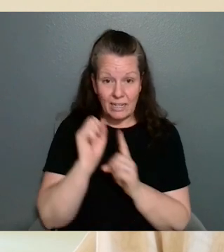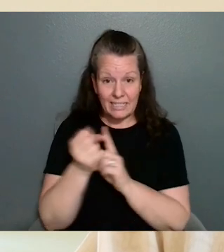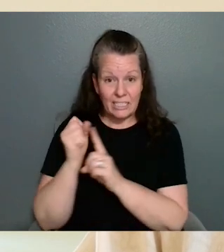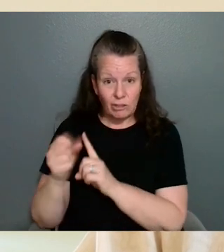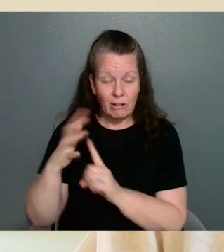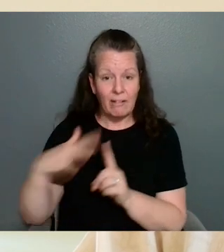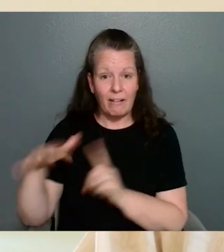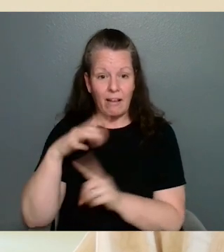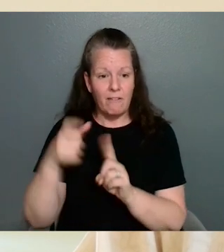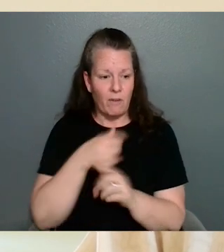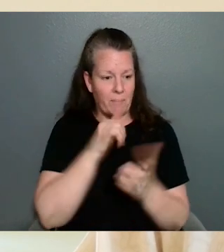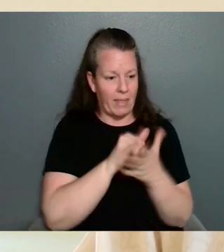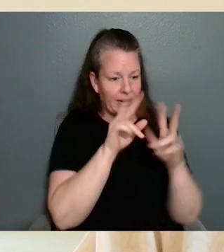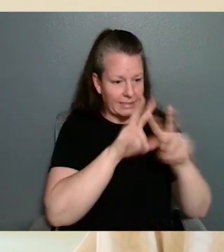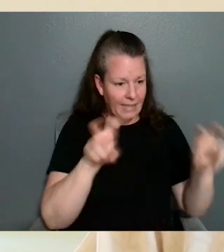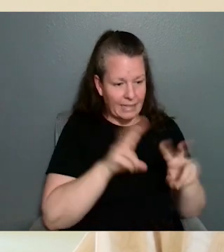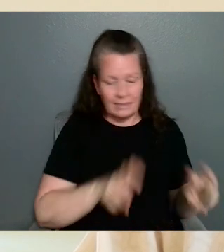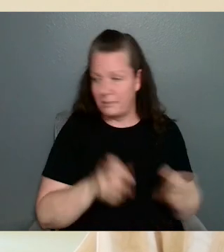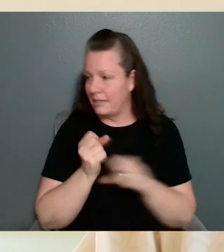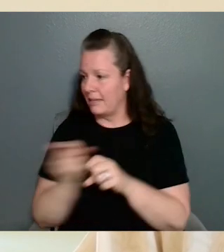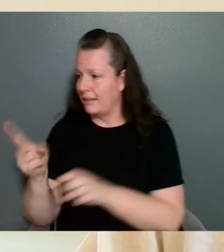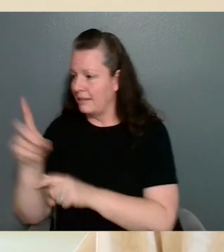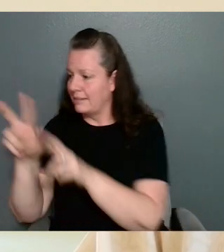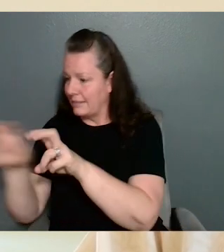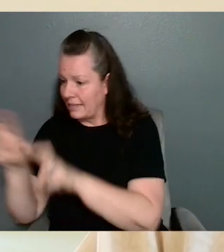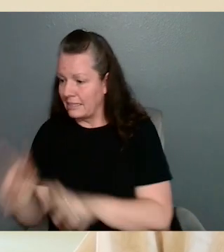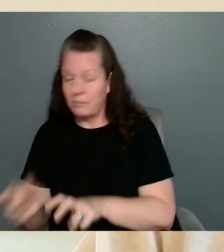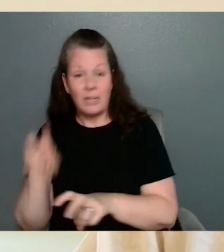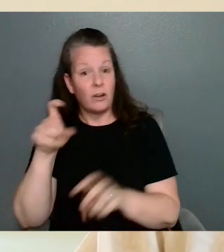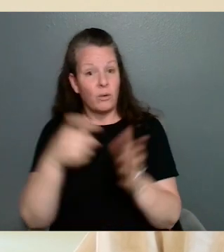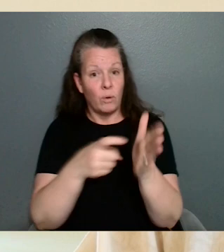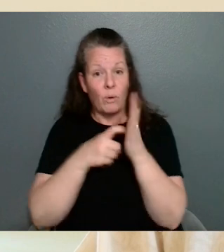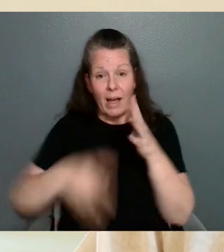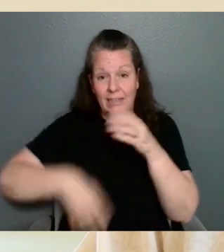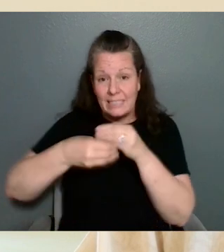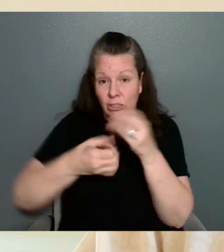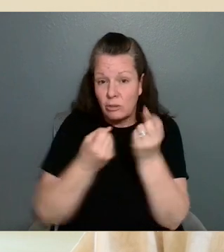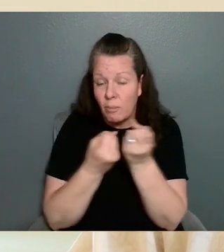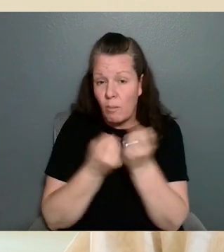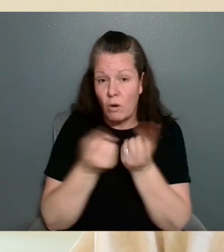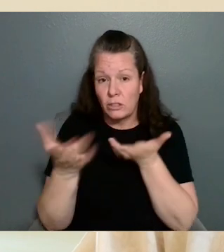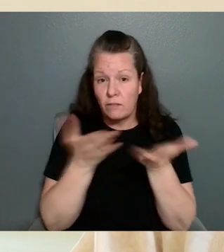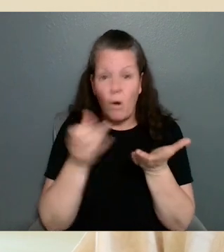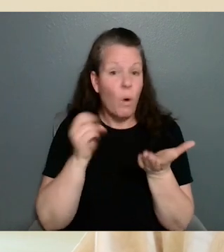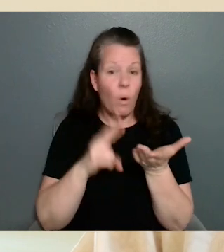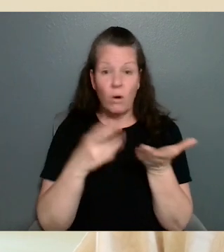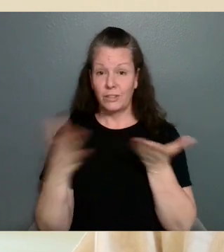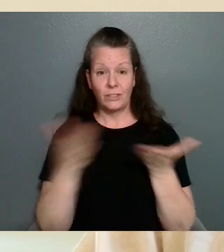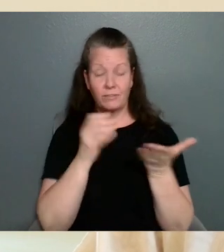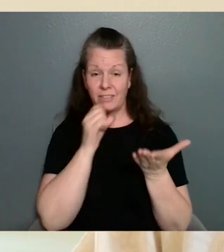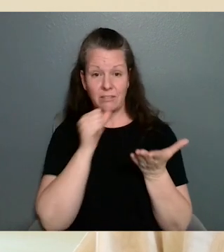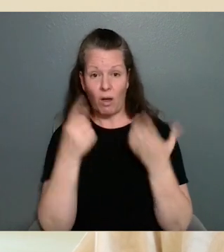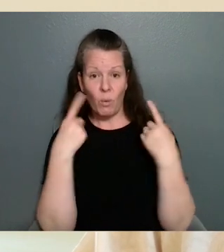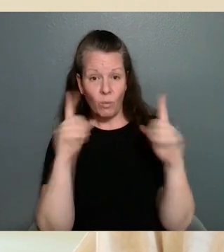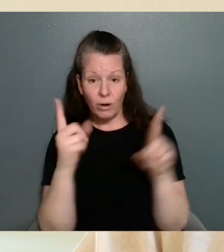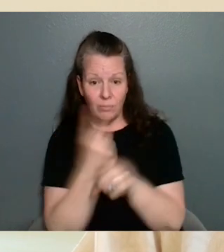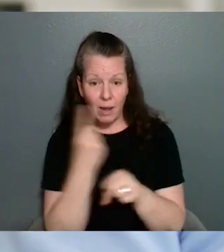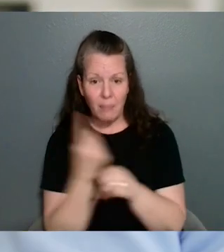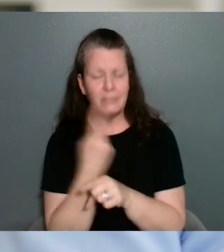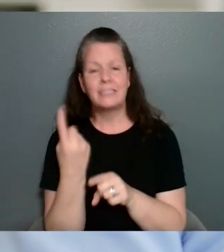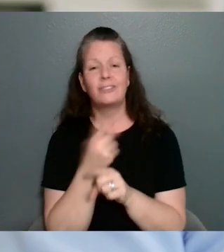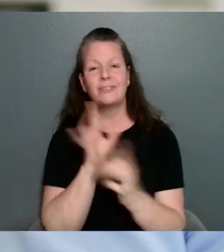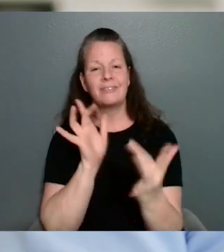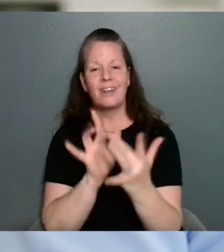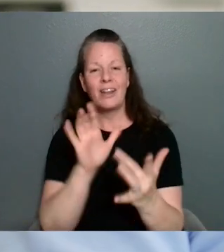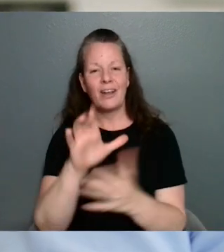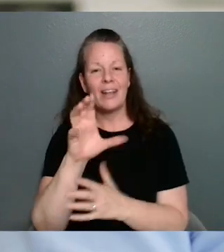condition between those assessments and you require additional support or different services, or if your services are not working properly,